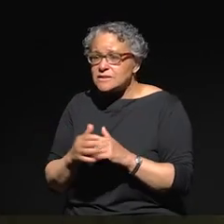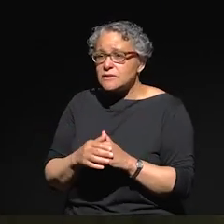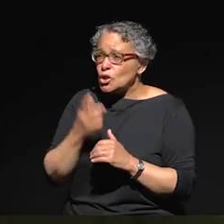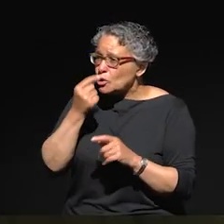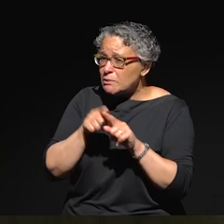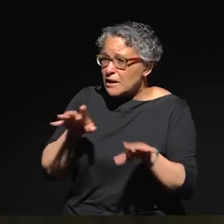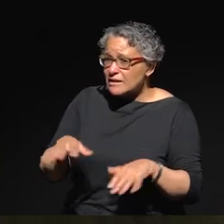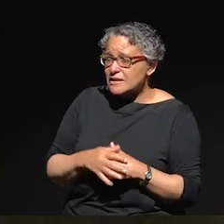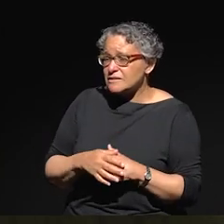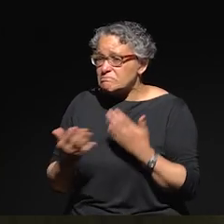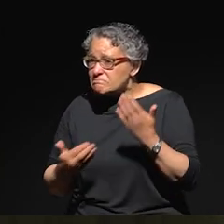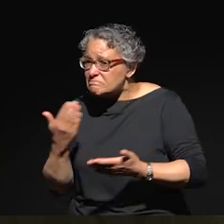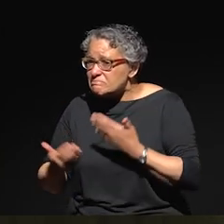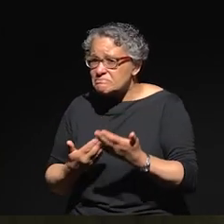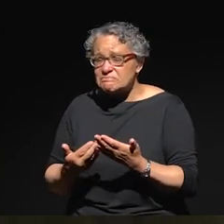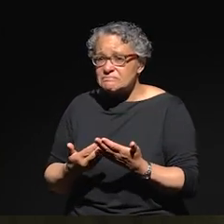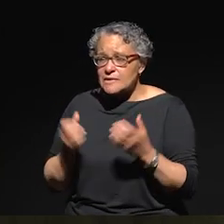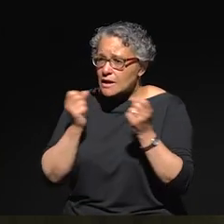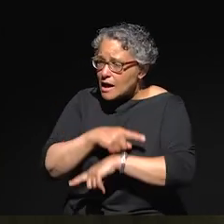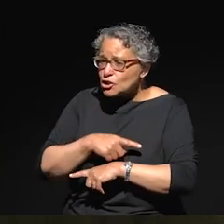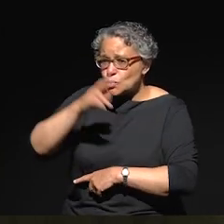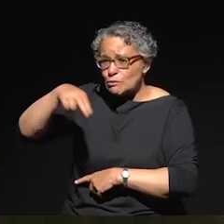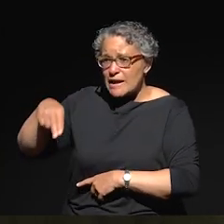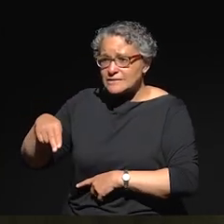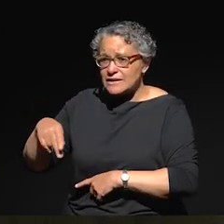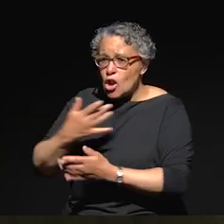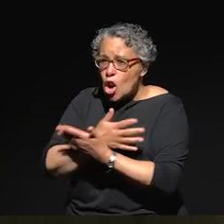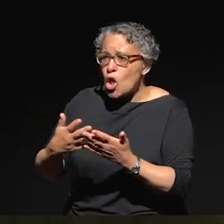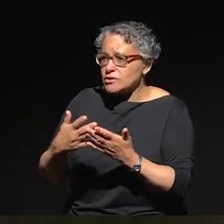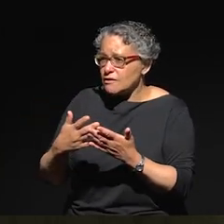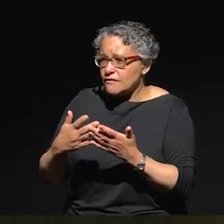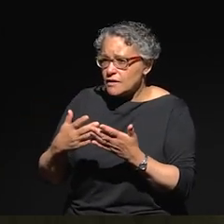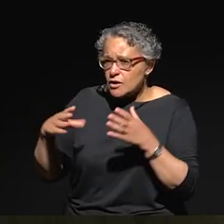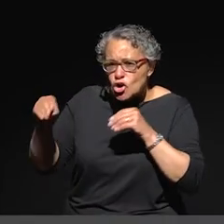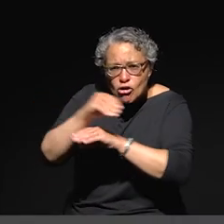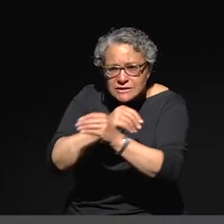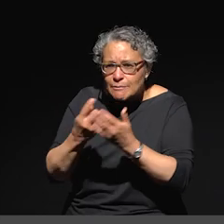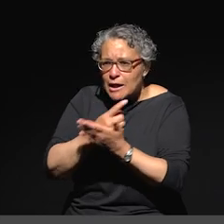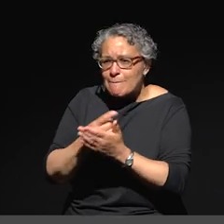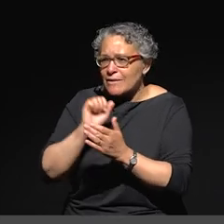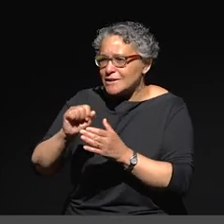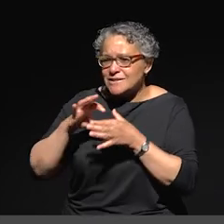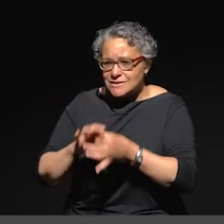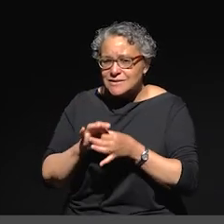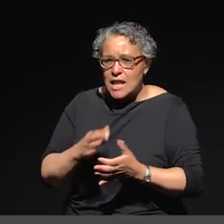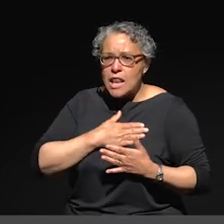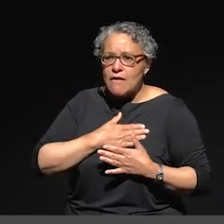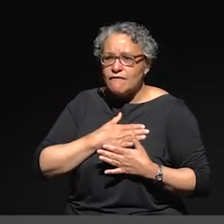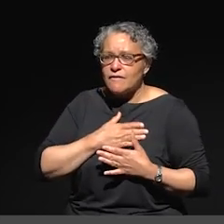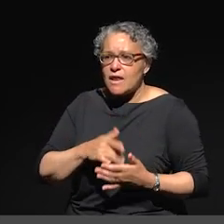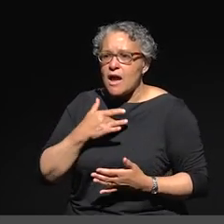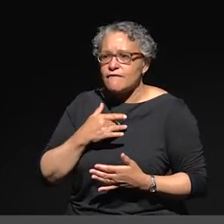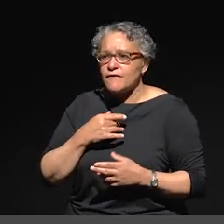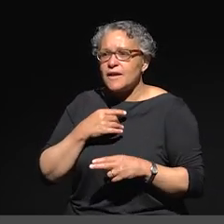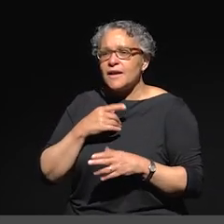very unusual painting and has given rise to all kinds of speculation about Raphael's love life, sort of gossipy tradition. It's called La Fornarina, the baker's